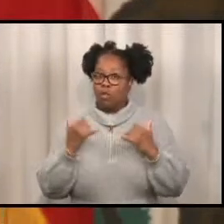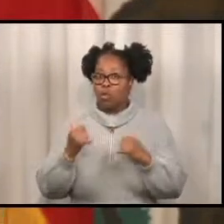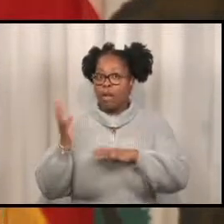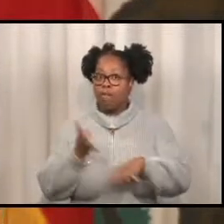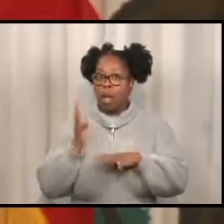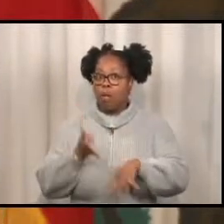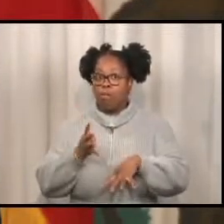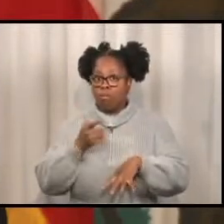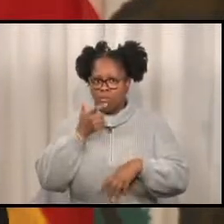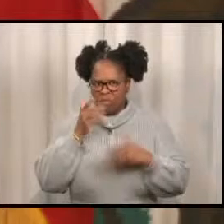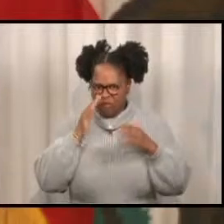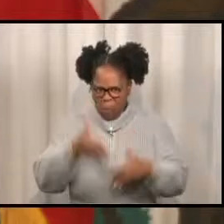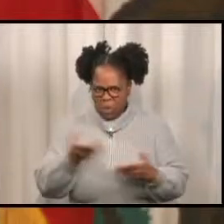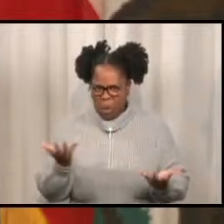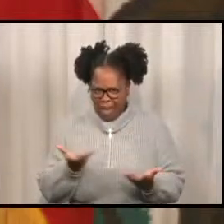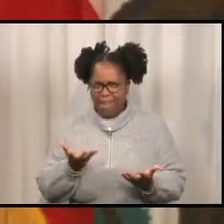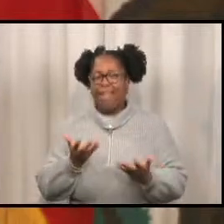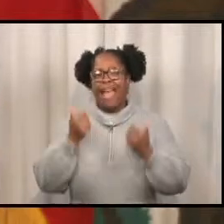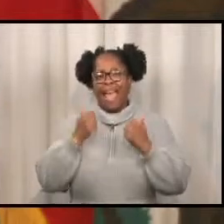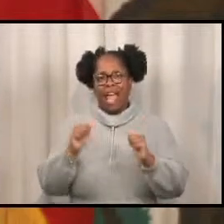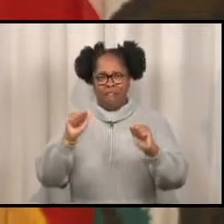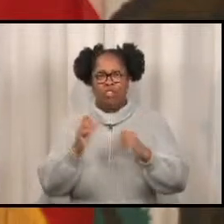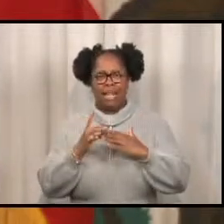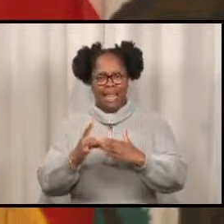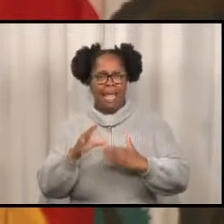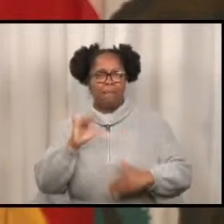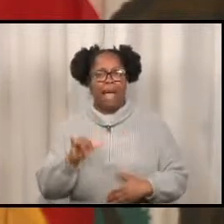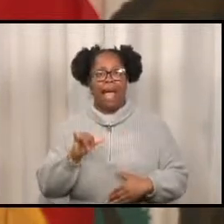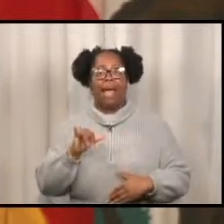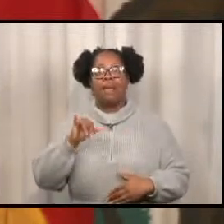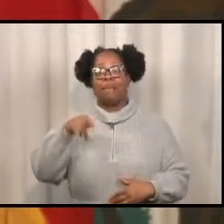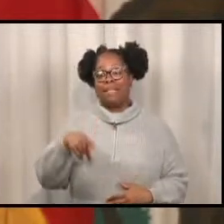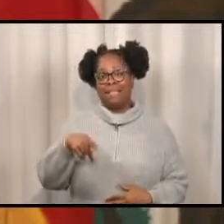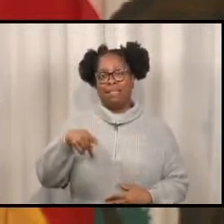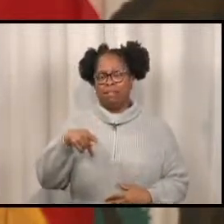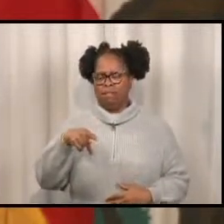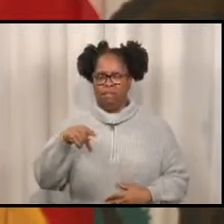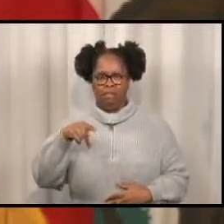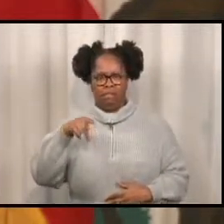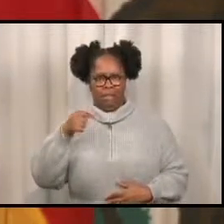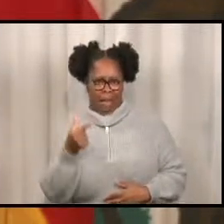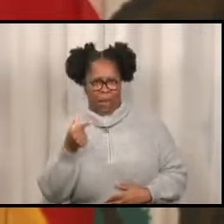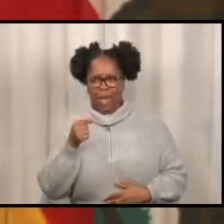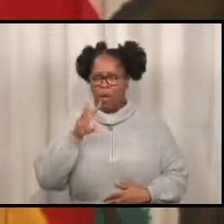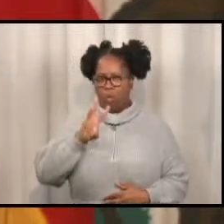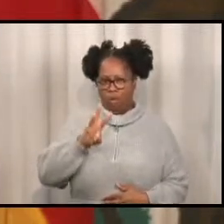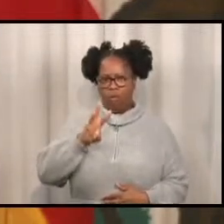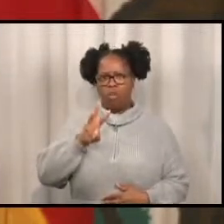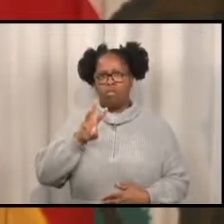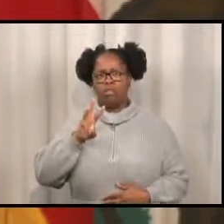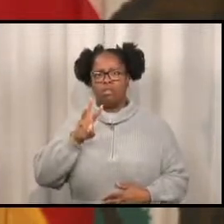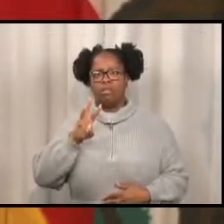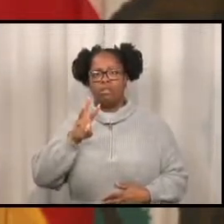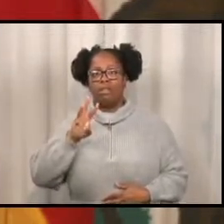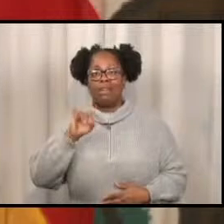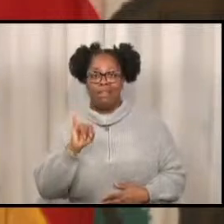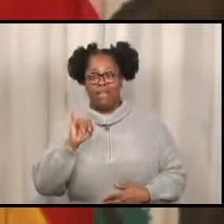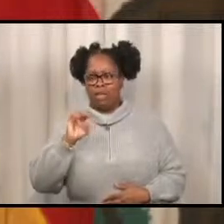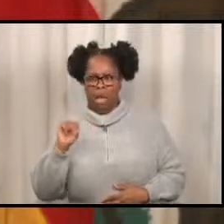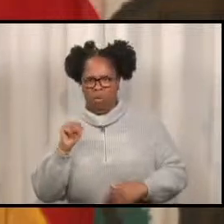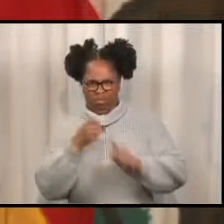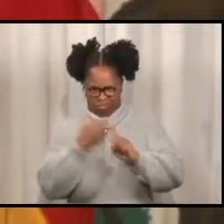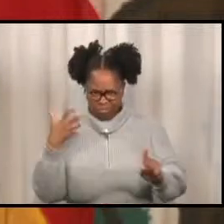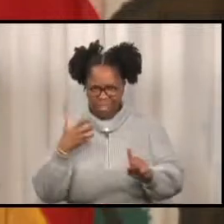focus on efforts led by our city's Workforce Bureau, the Pacific Gateway Workforce Innovation Network, and our Economic Development